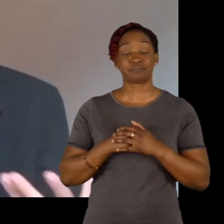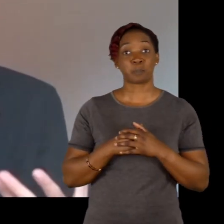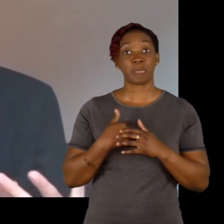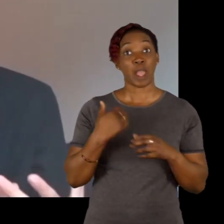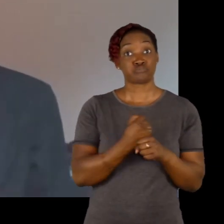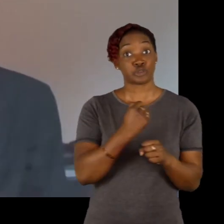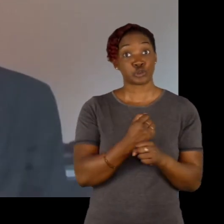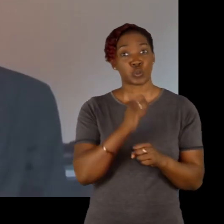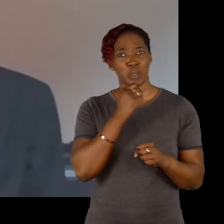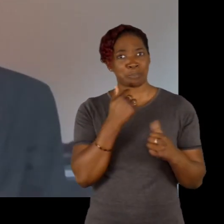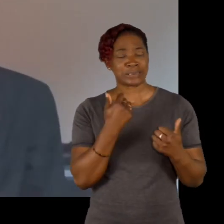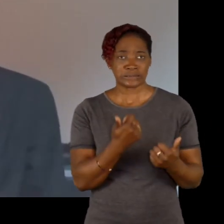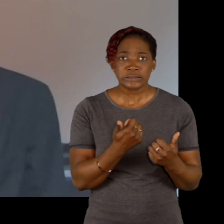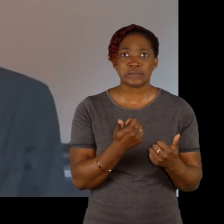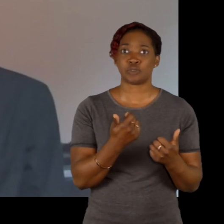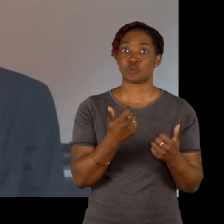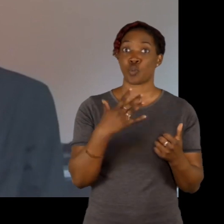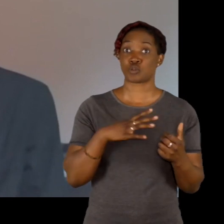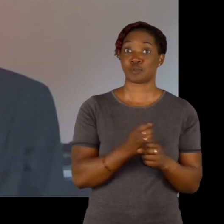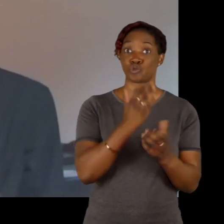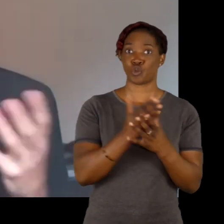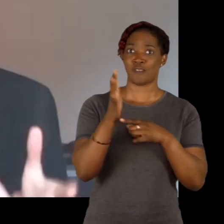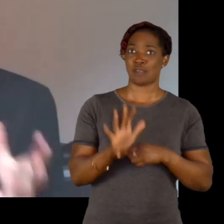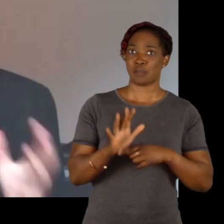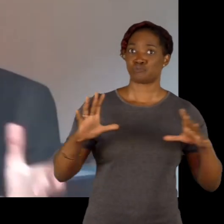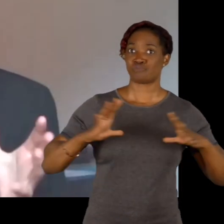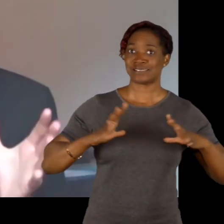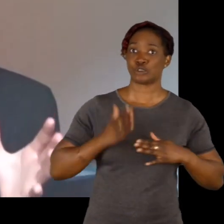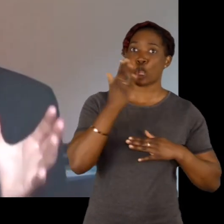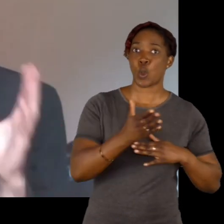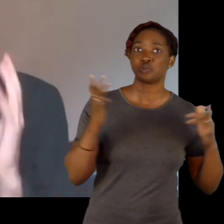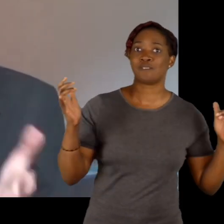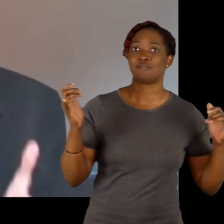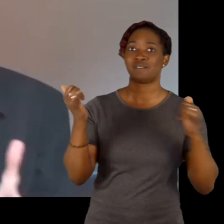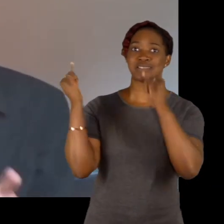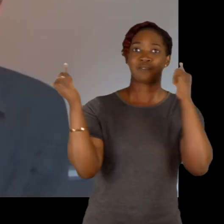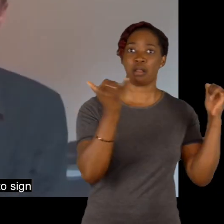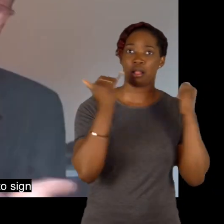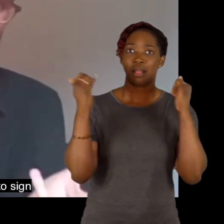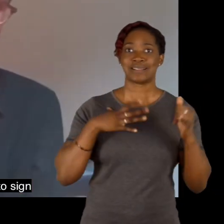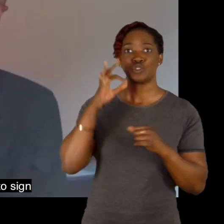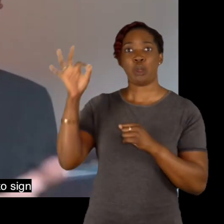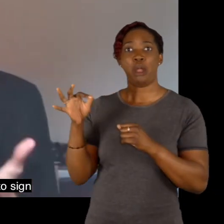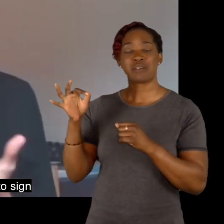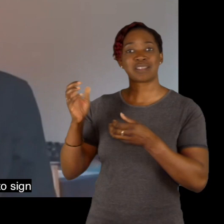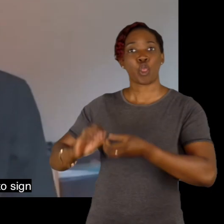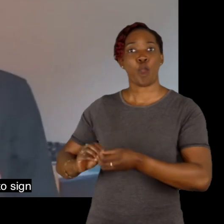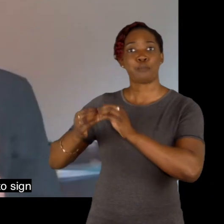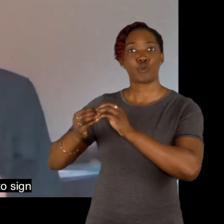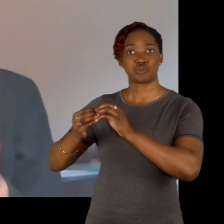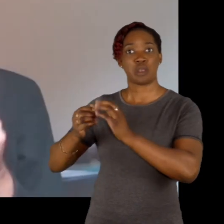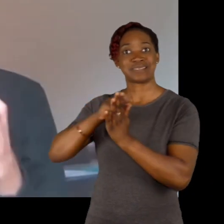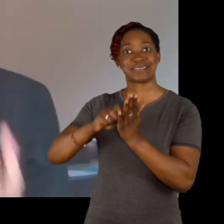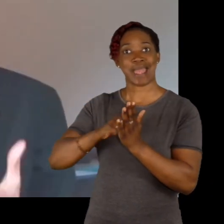A producer's note would be that in order to have the film ready to go to film festivals, you need to ask your composer